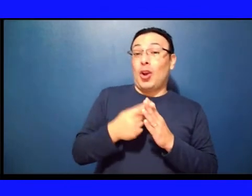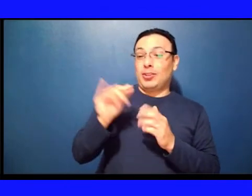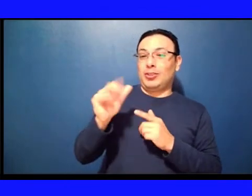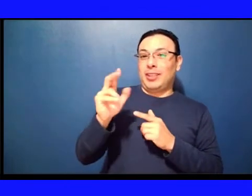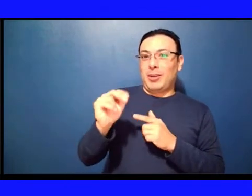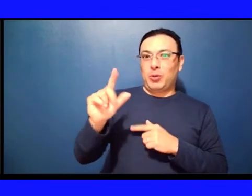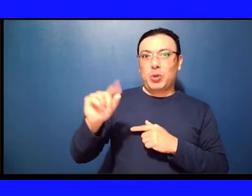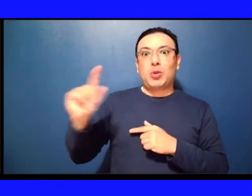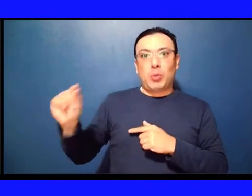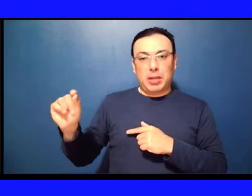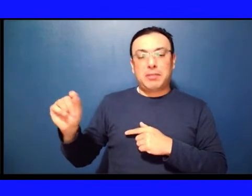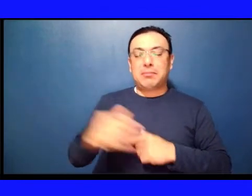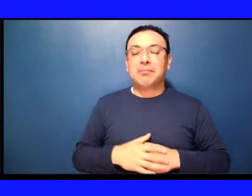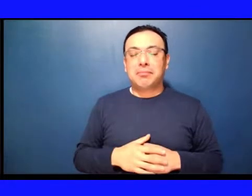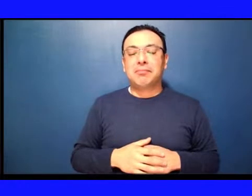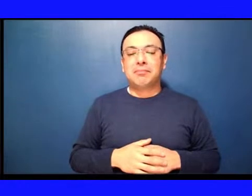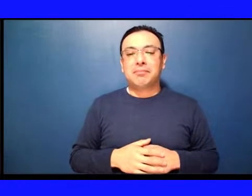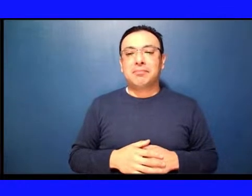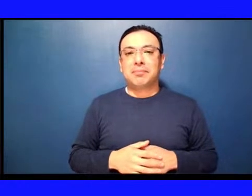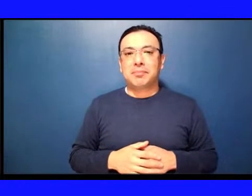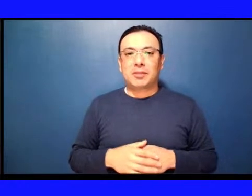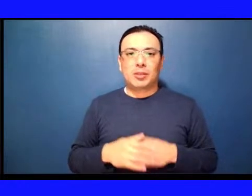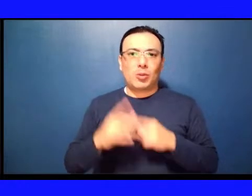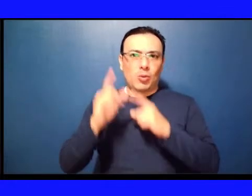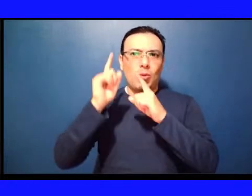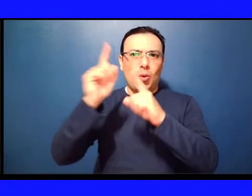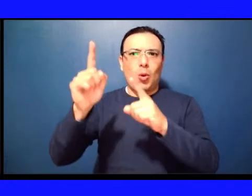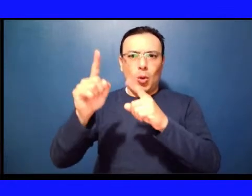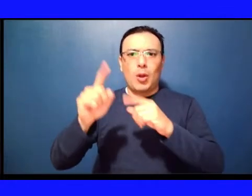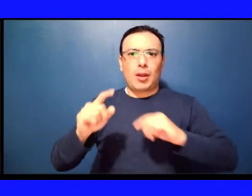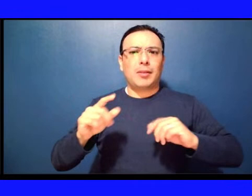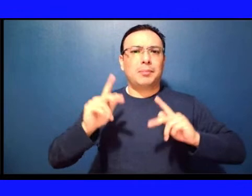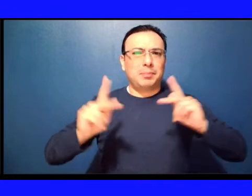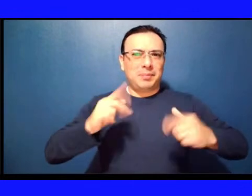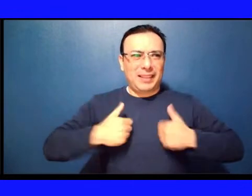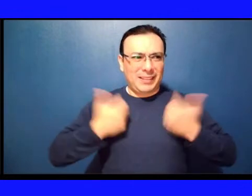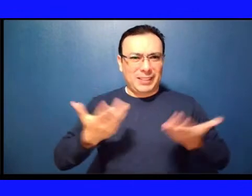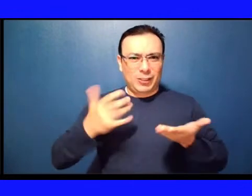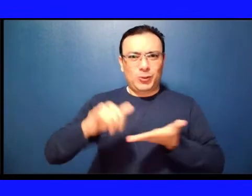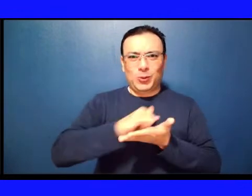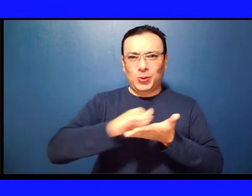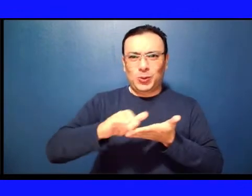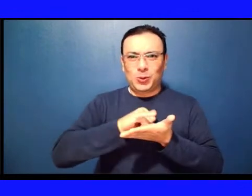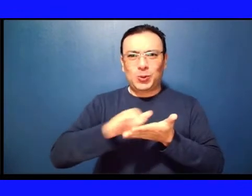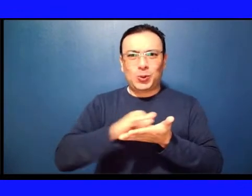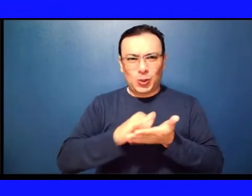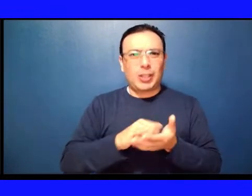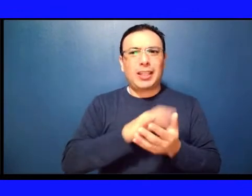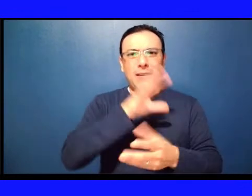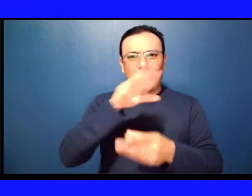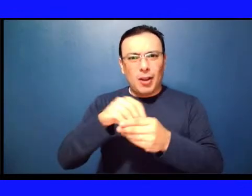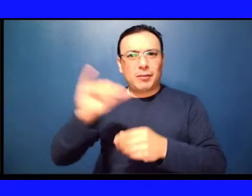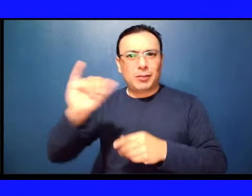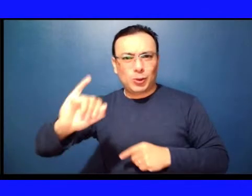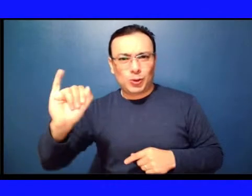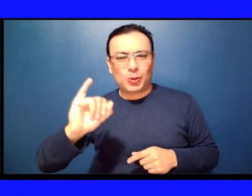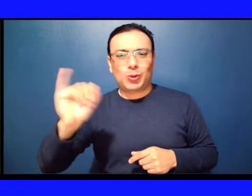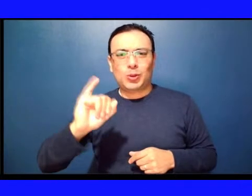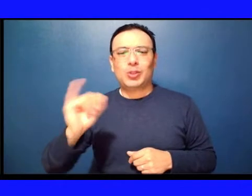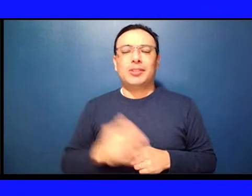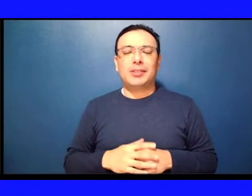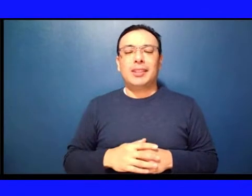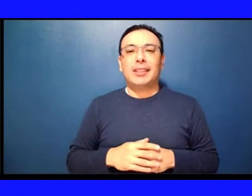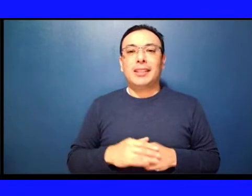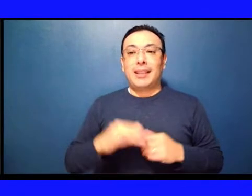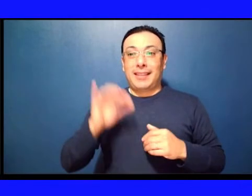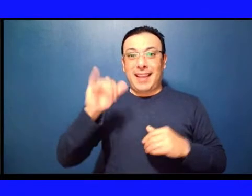set of high-level results we thought we'd share there. And then, of course, no more important strategic